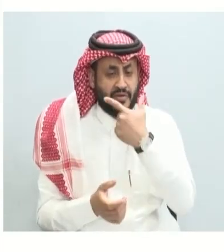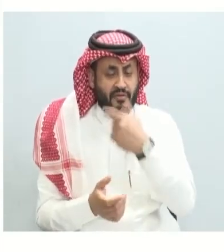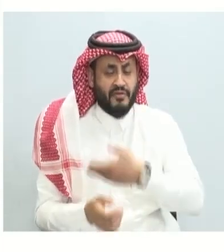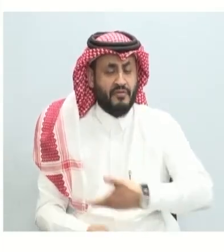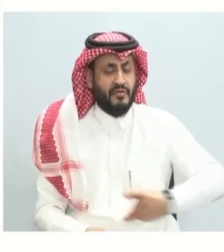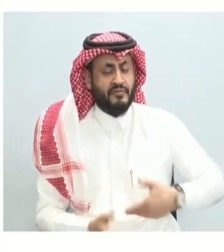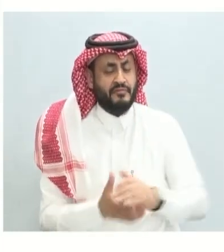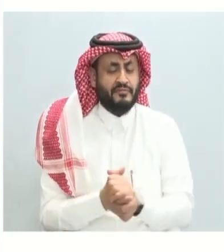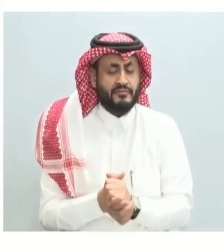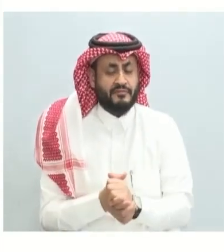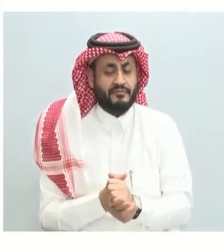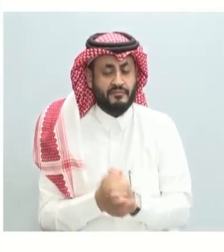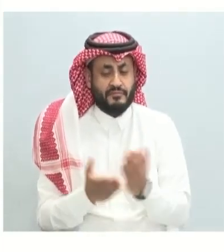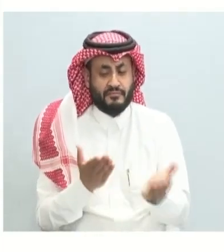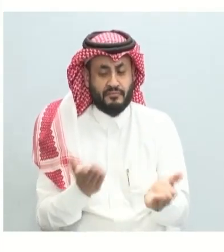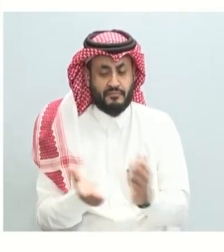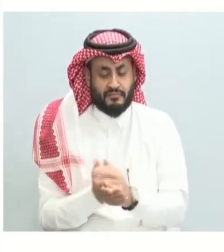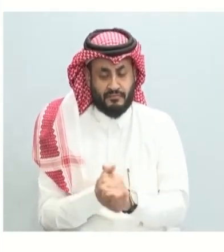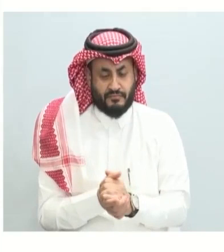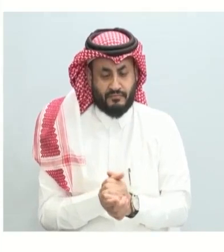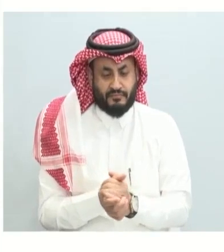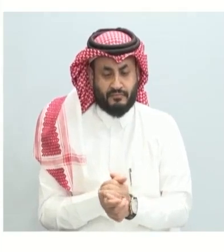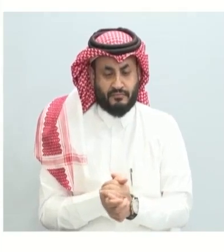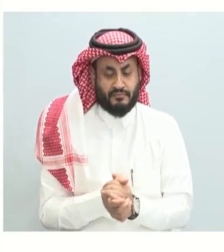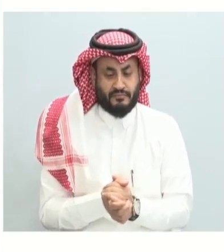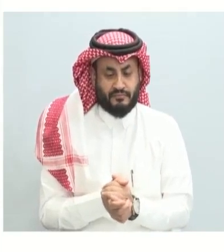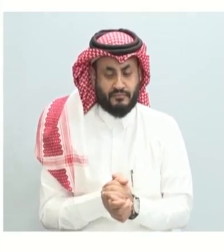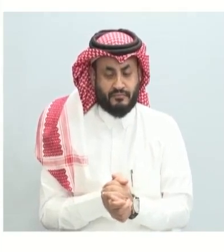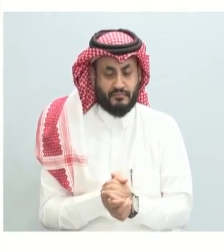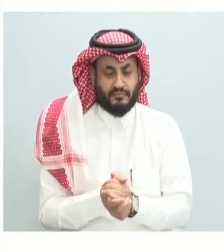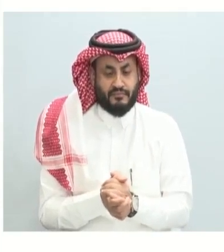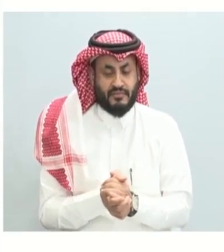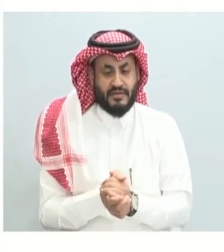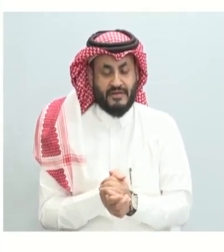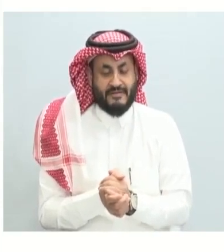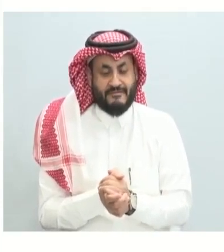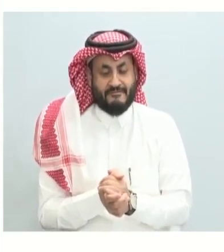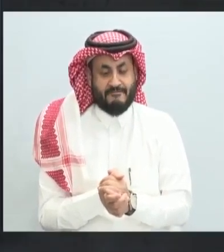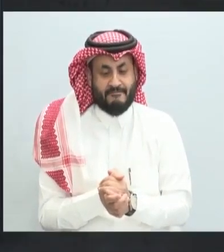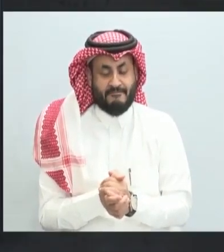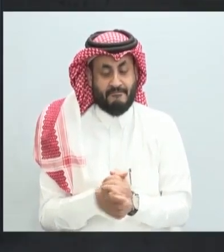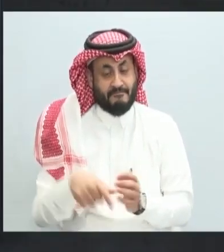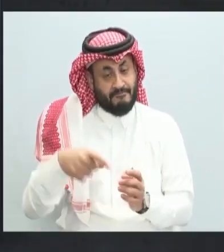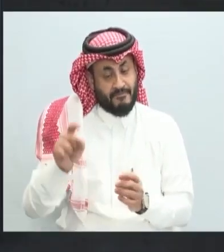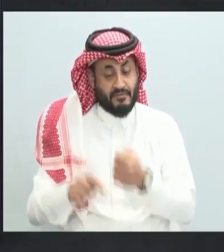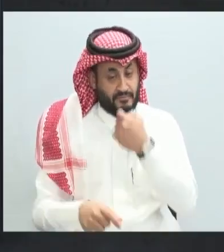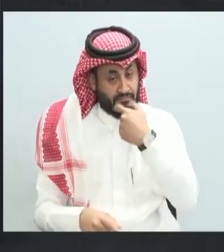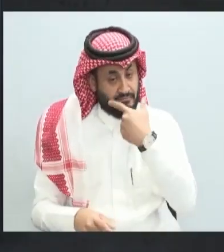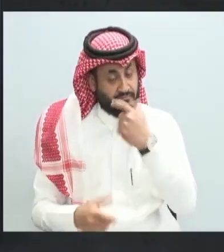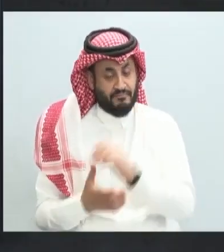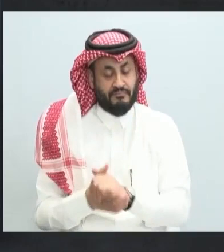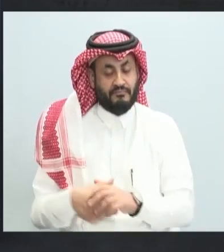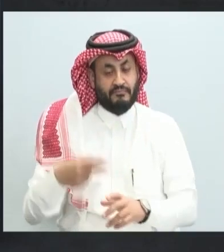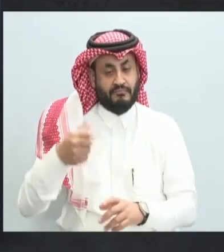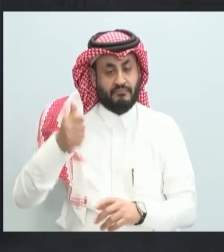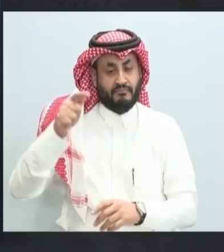happy boy, or he is a very hungry boy. Of course, it is also